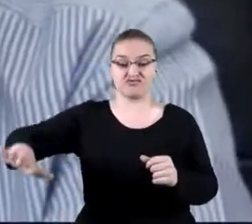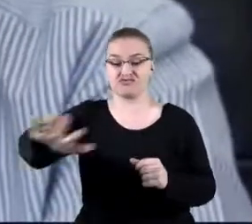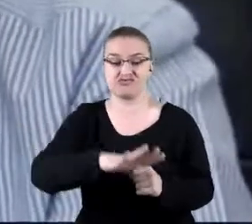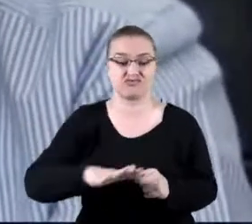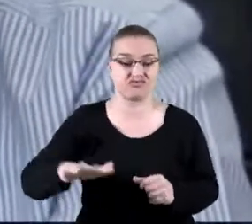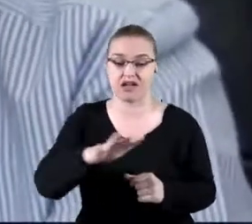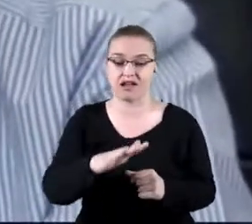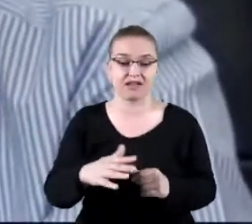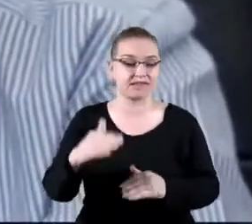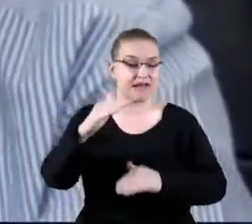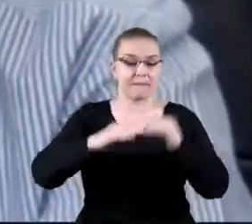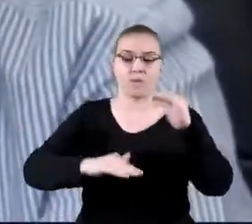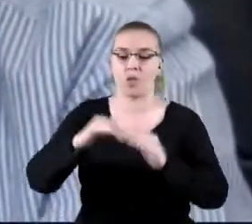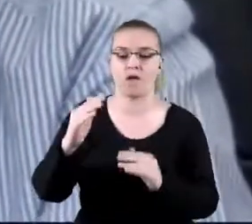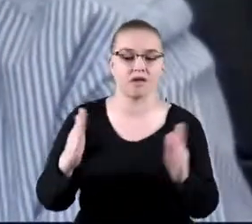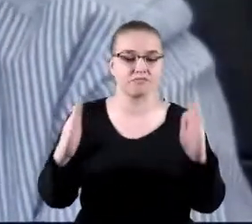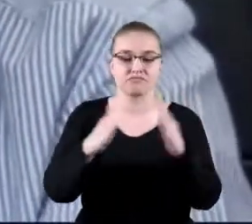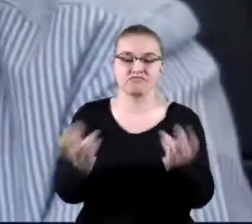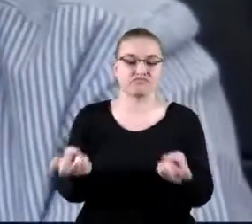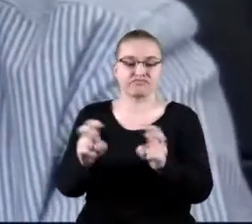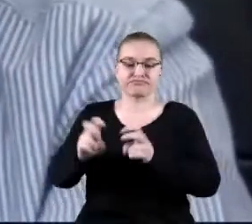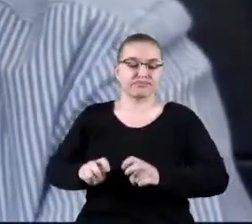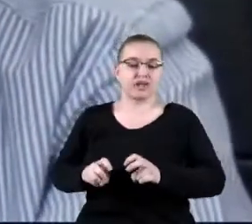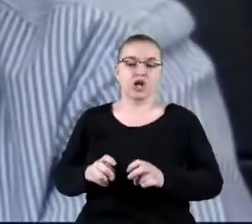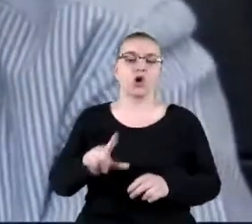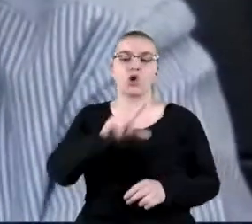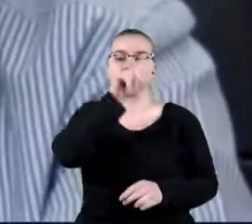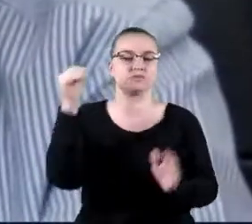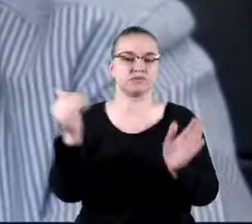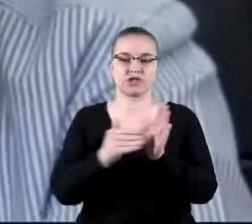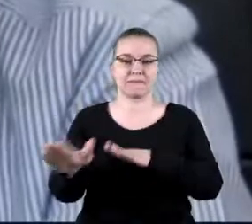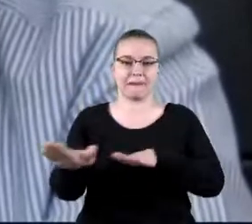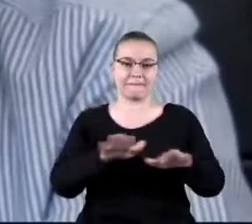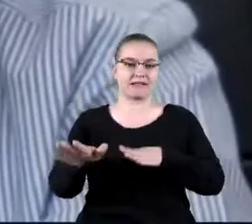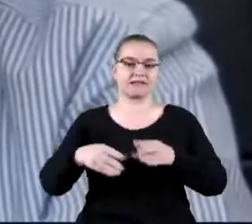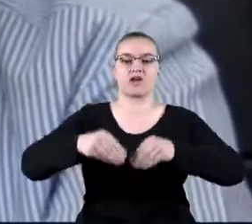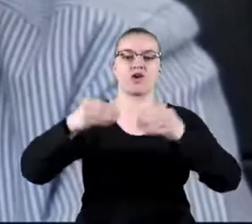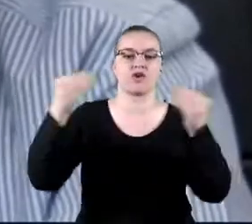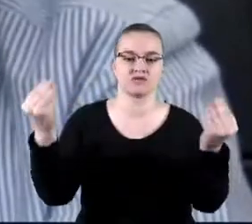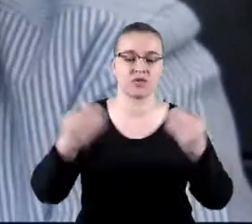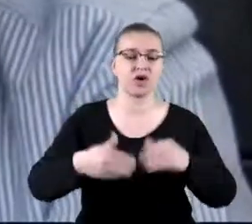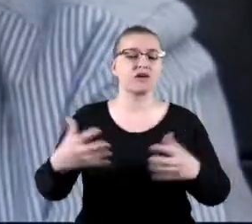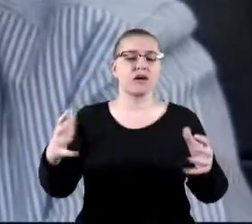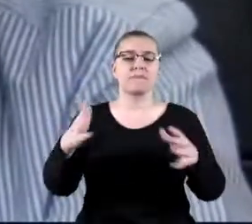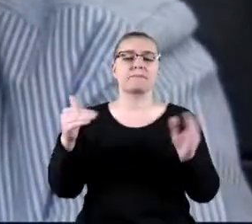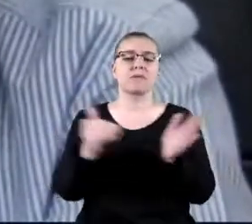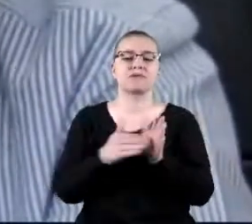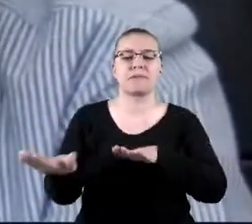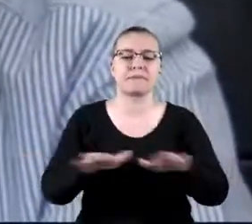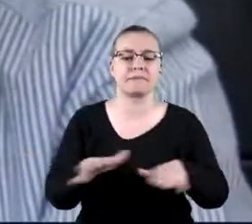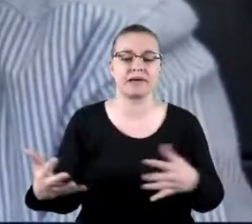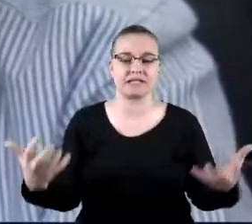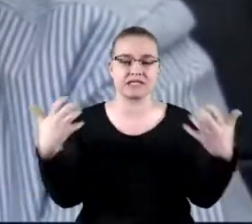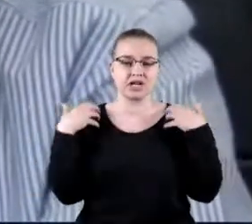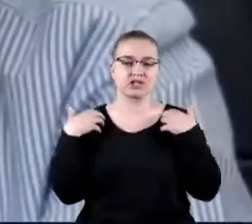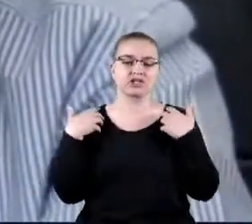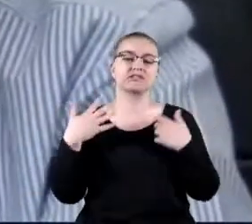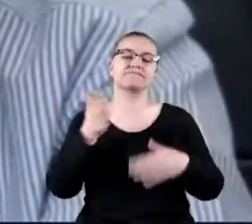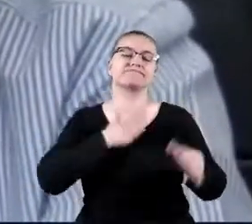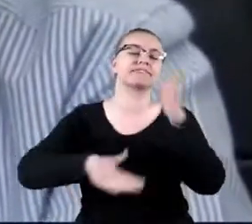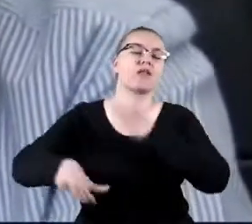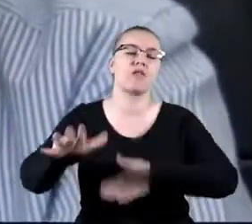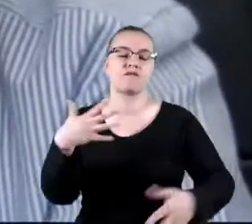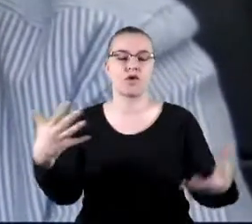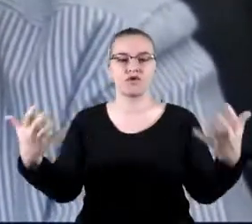about spatial management, so that people could have space to develop, to grow, to